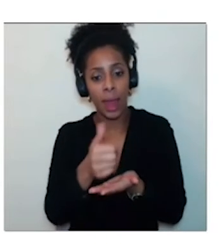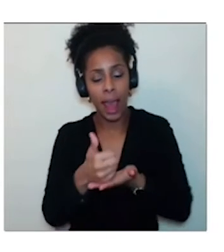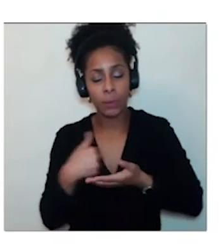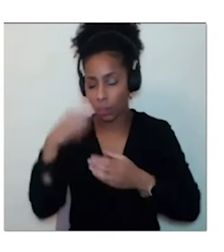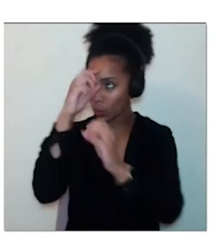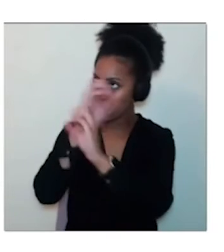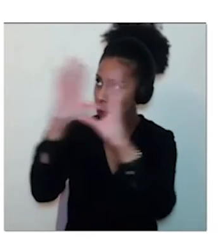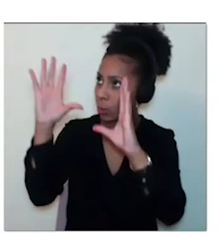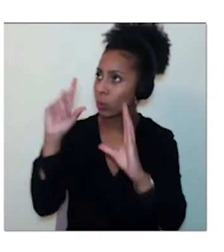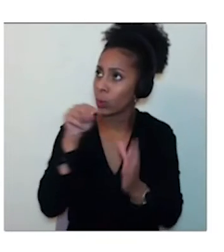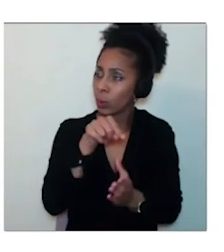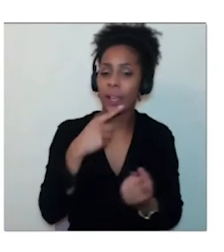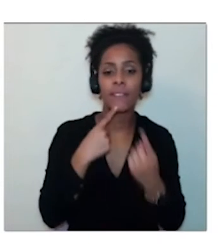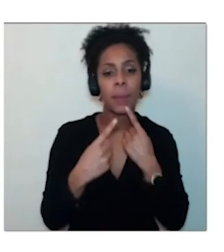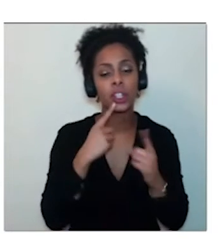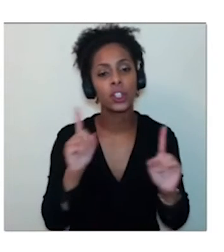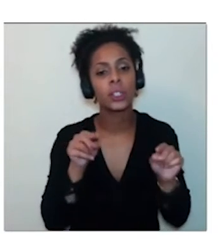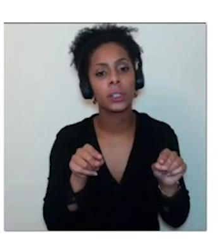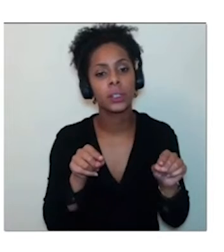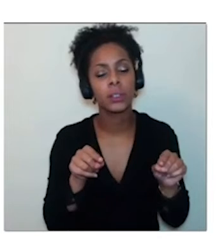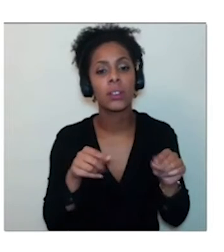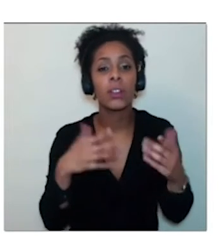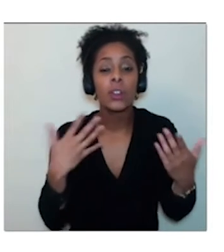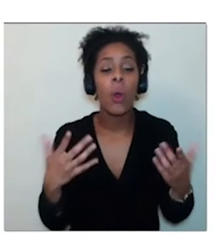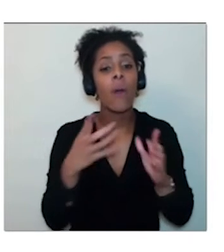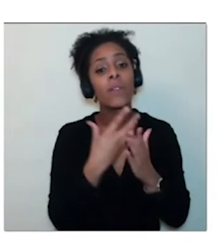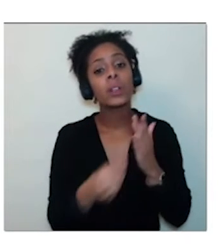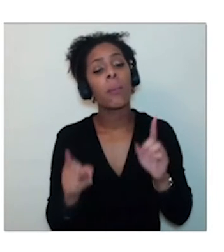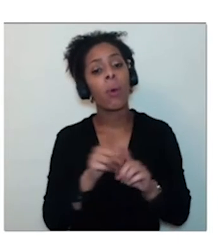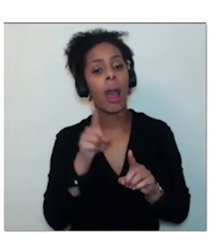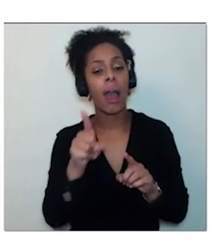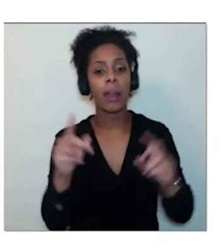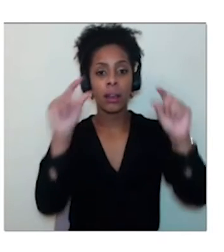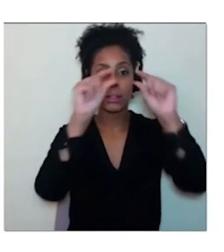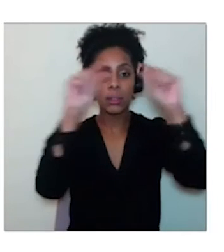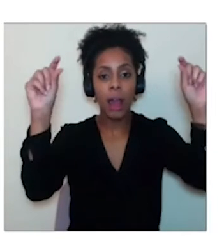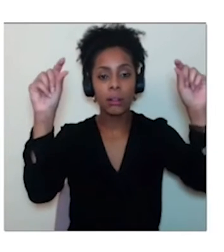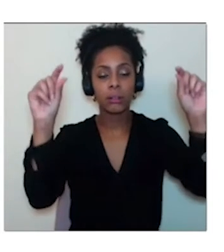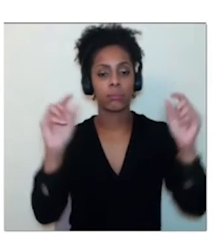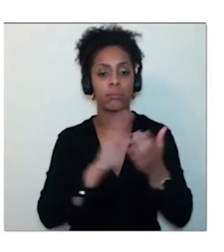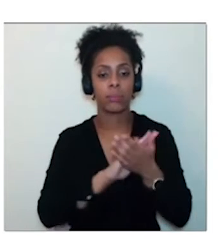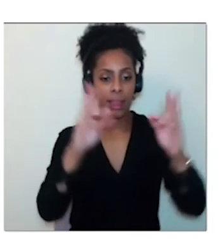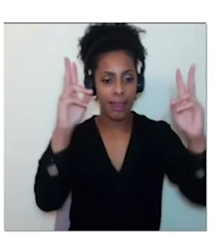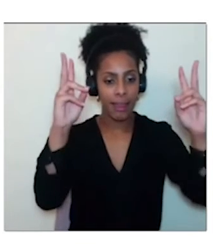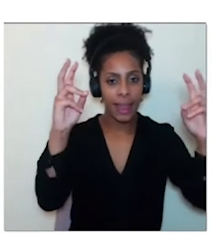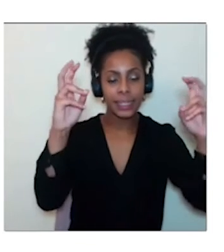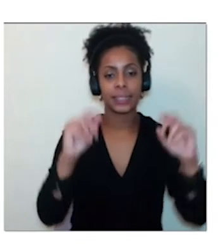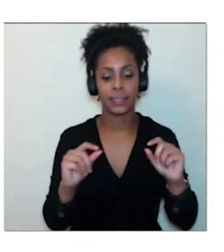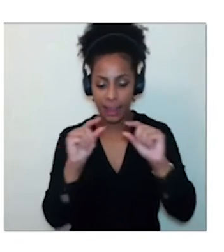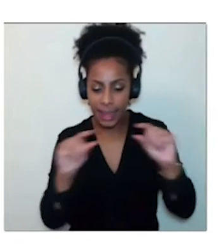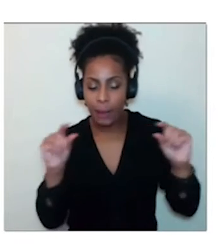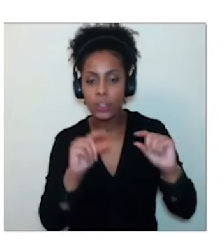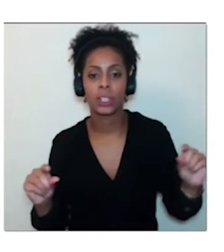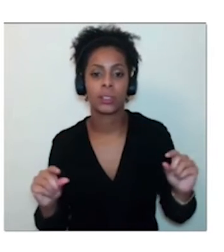Common semantics include titles, headings, images, captions, document navigation,